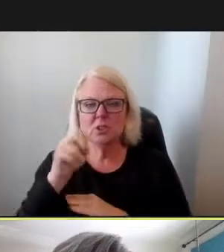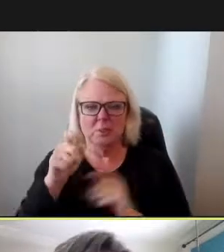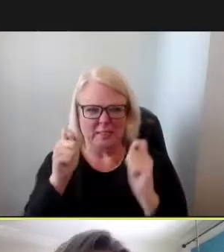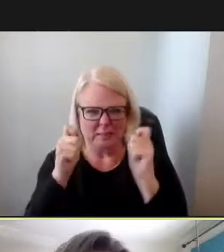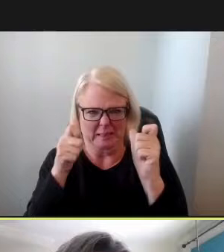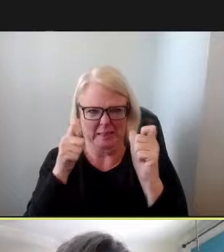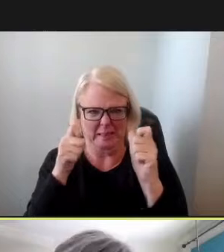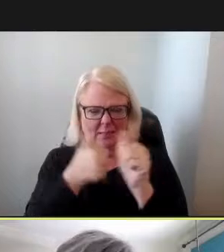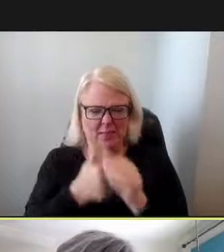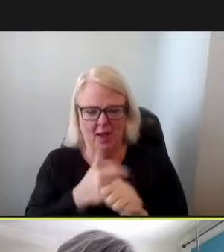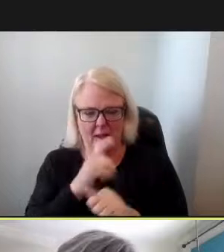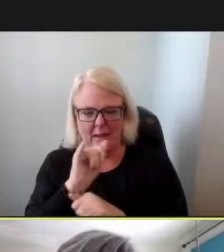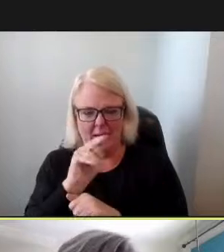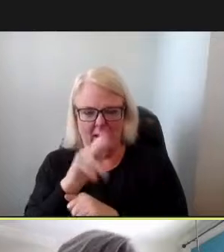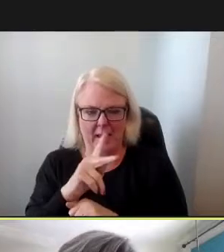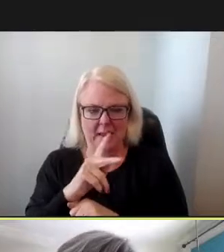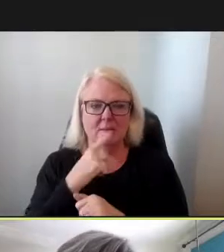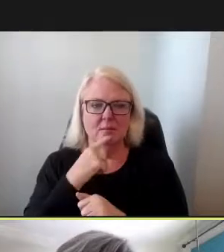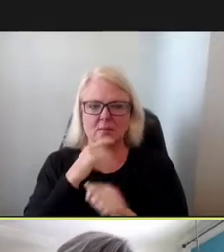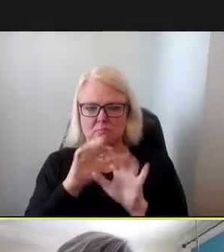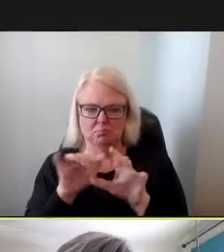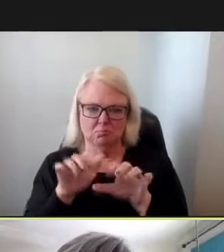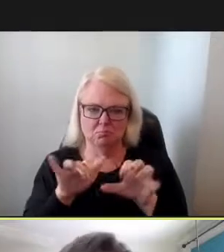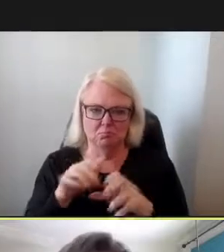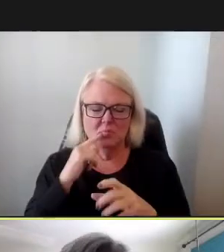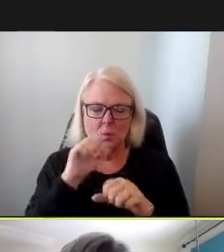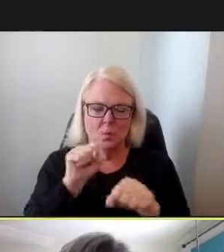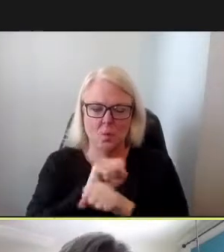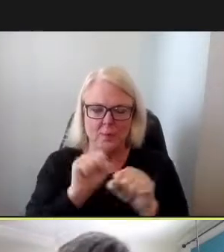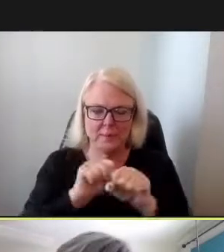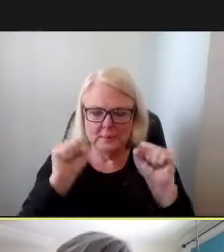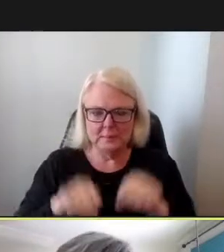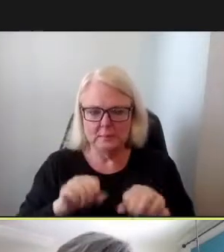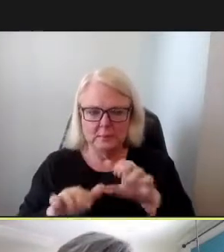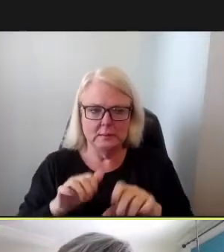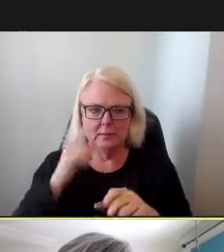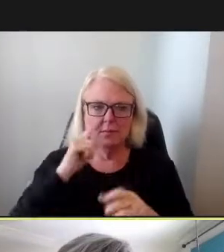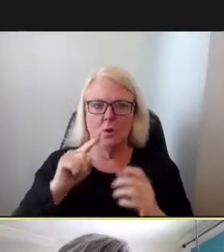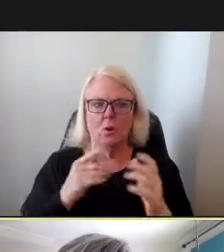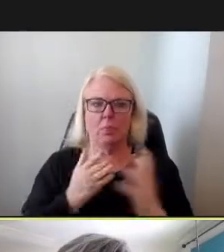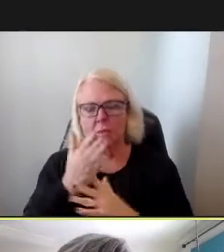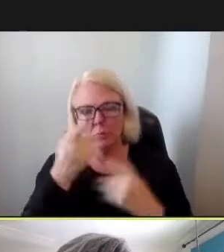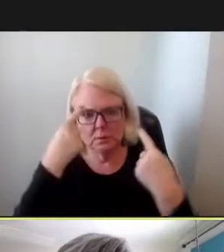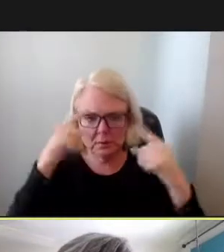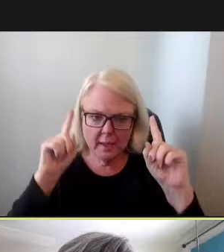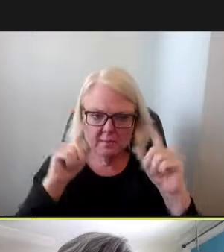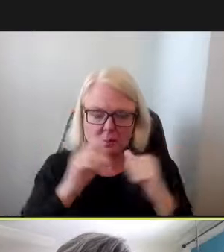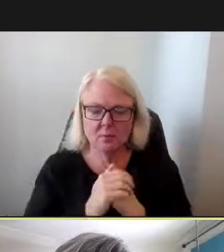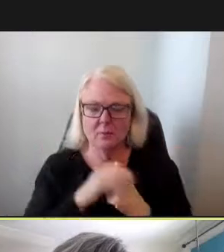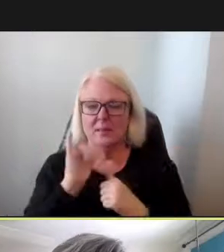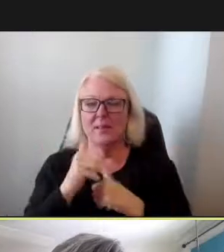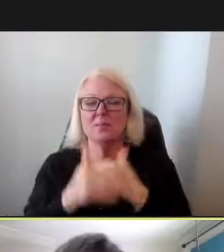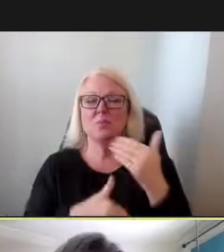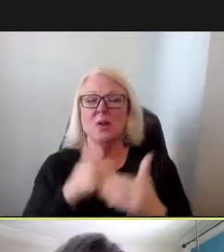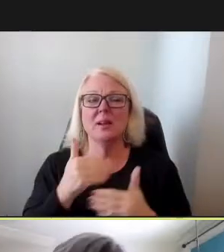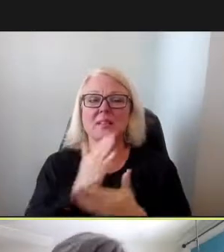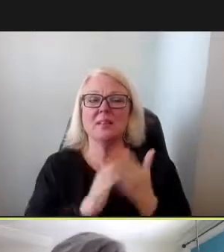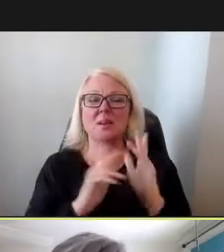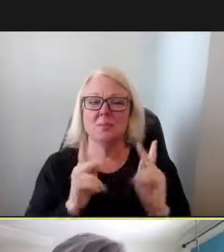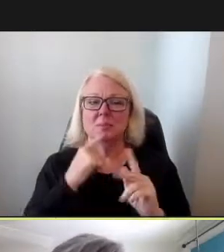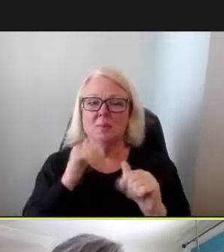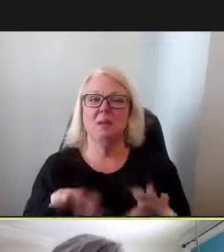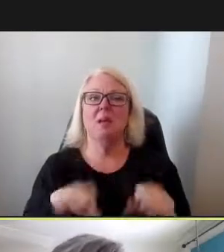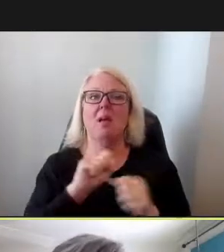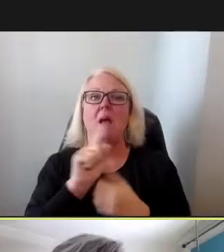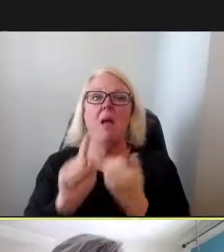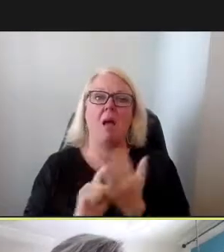immediately follow the link and start hammering away at the appointment system in order to break through. This is a process that some people say can take